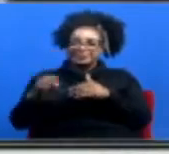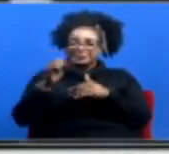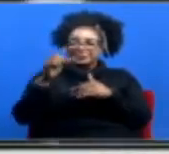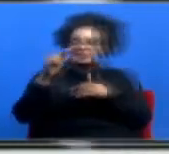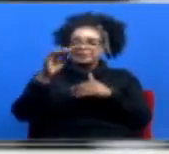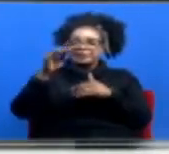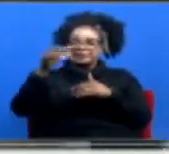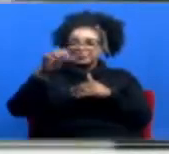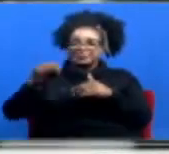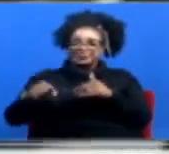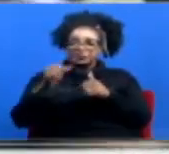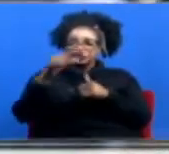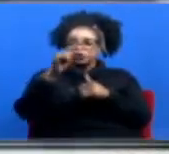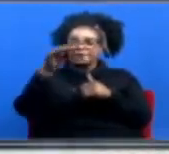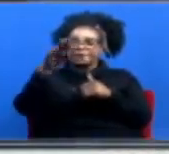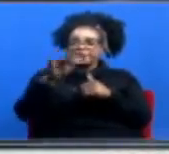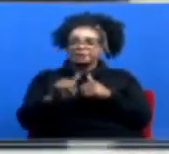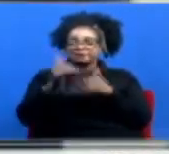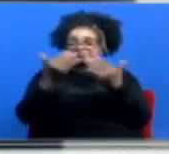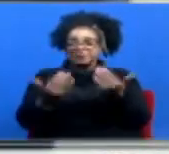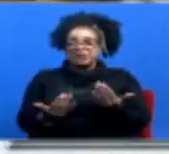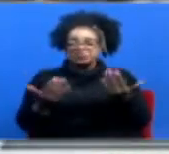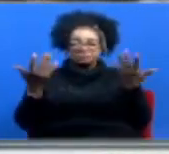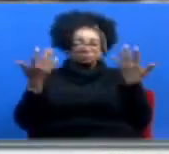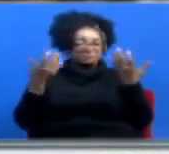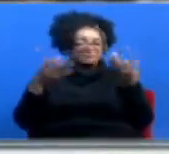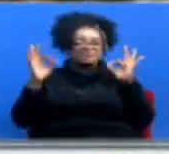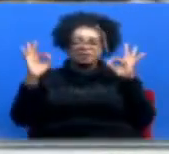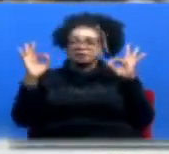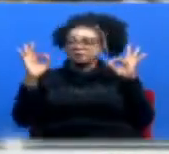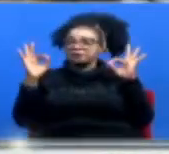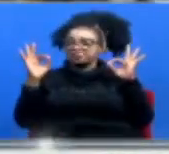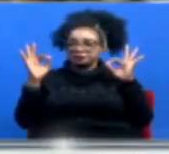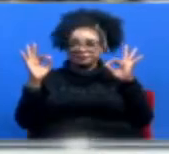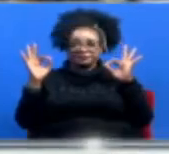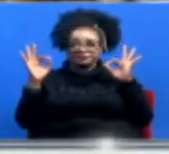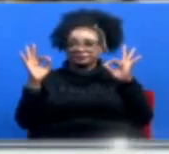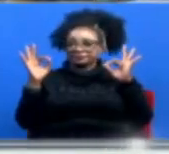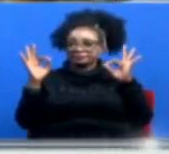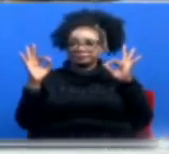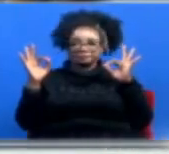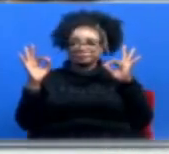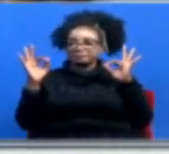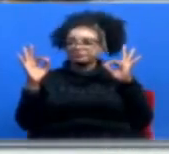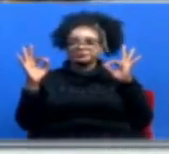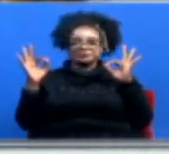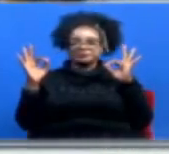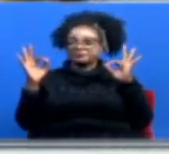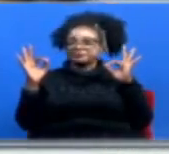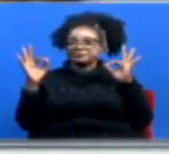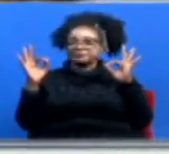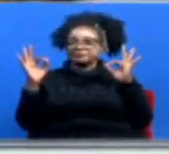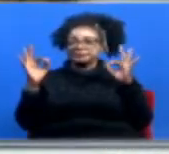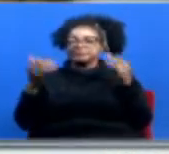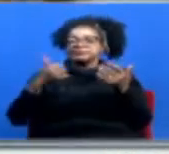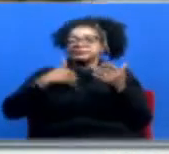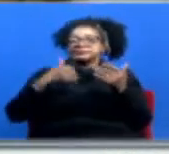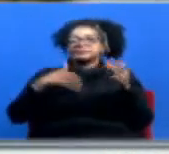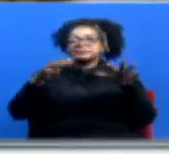and Geoffrey Mwangi, are now without blemish. No amount of lies, poison, and everything